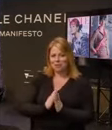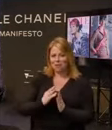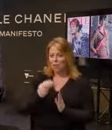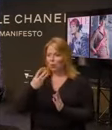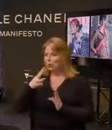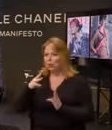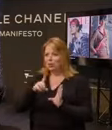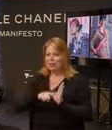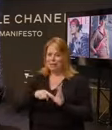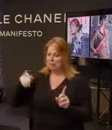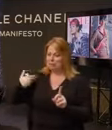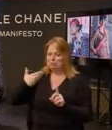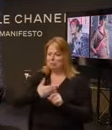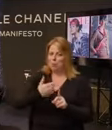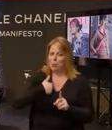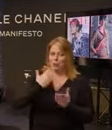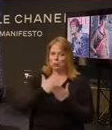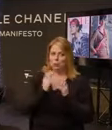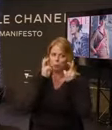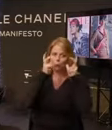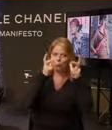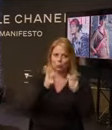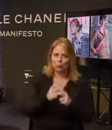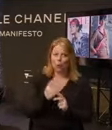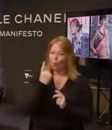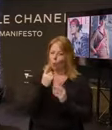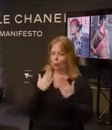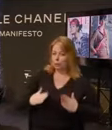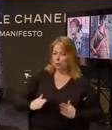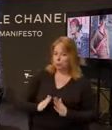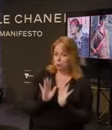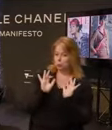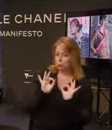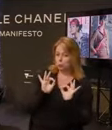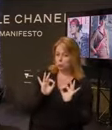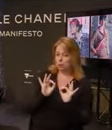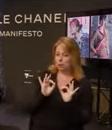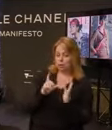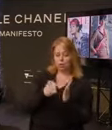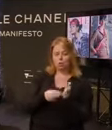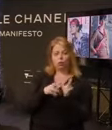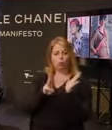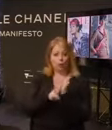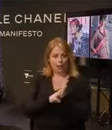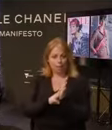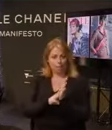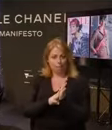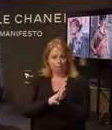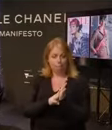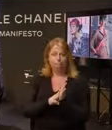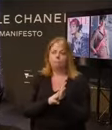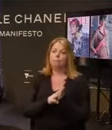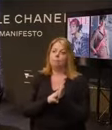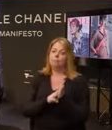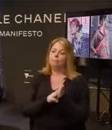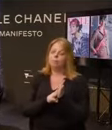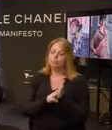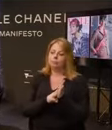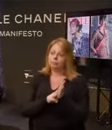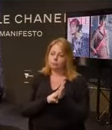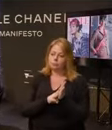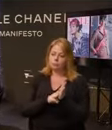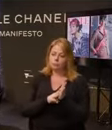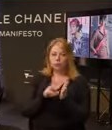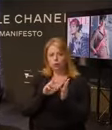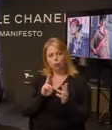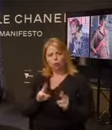or more years. One suit in particular is a cream suit, and it has, instead of her